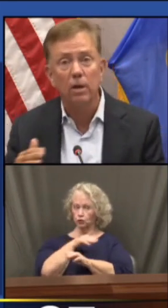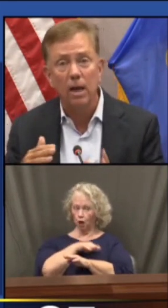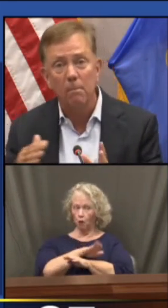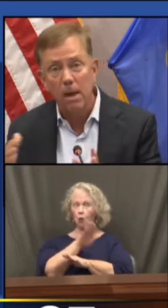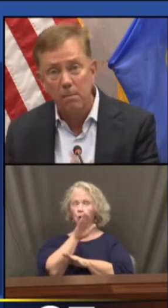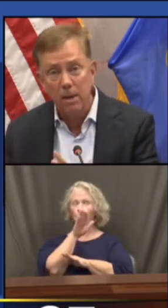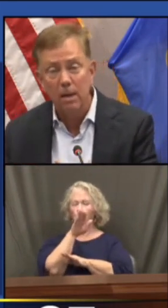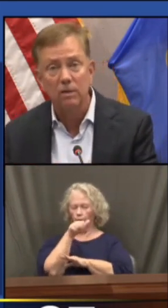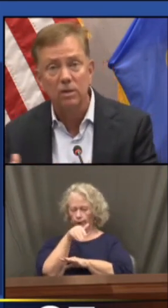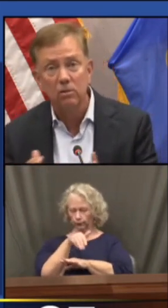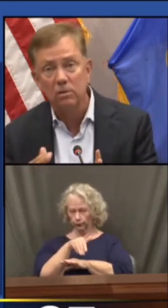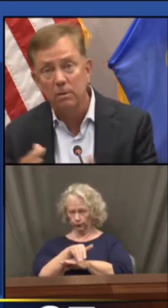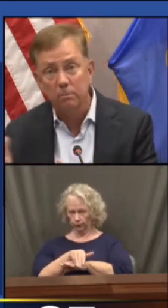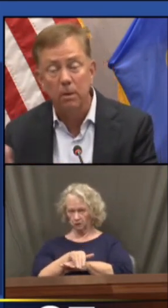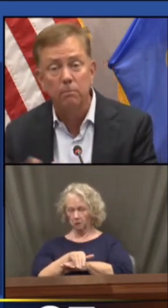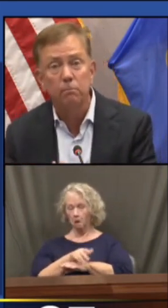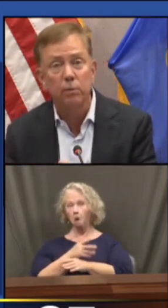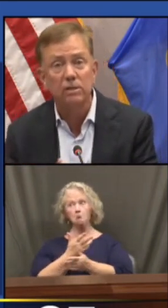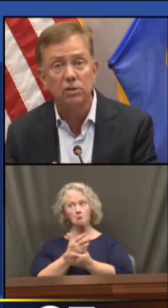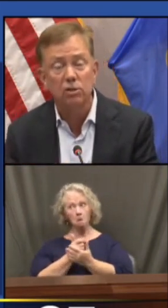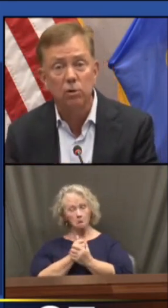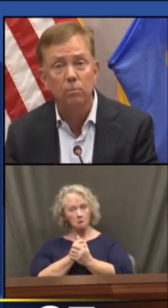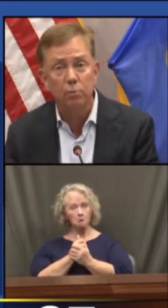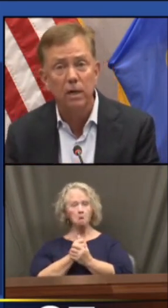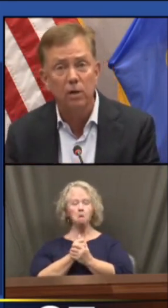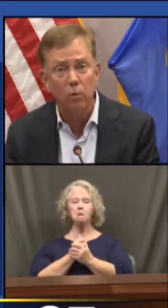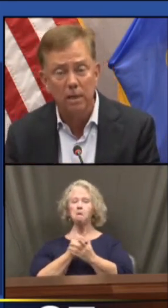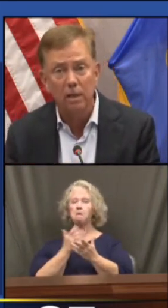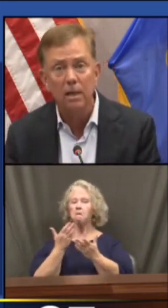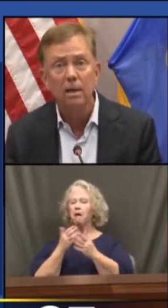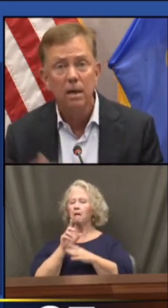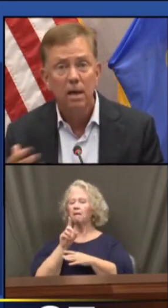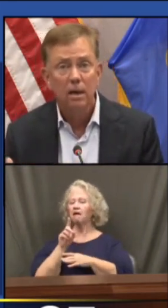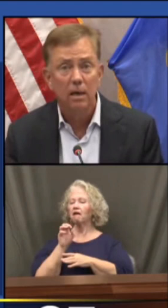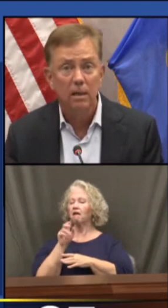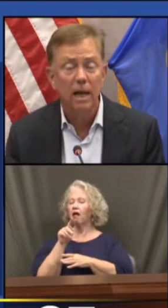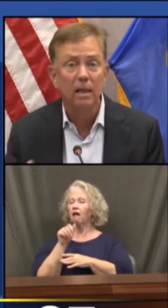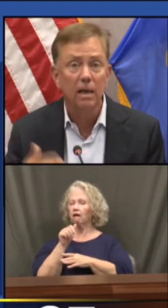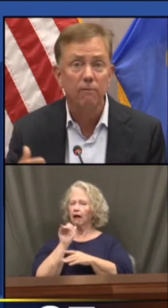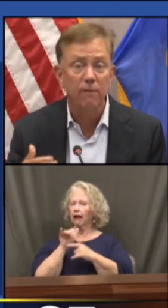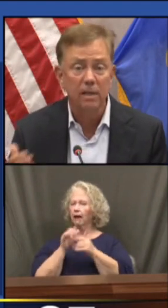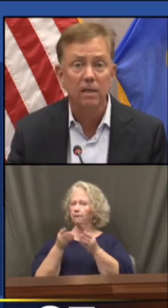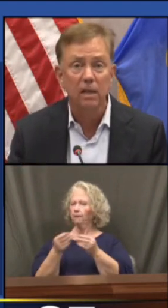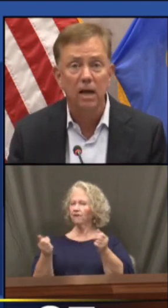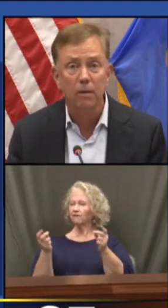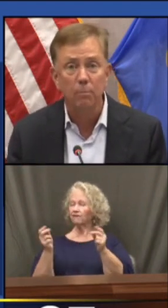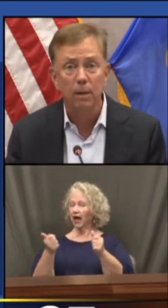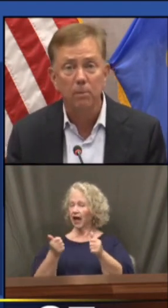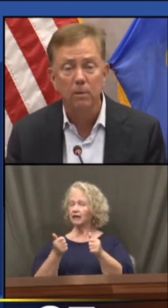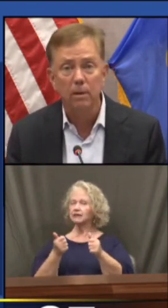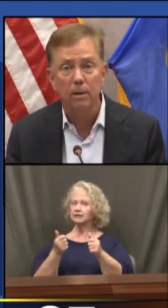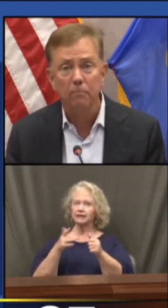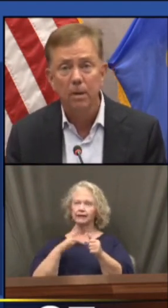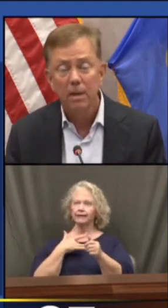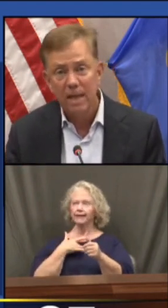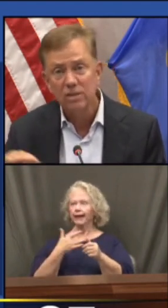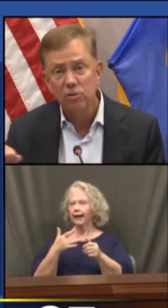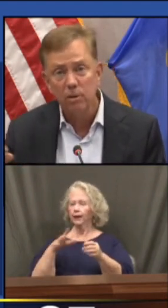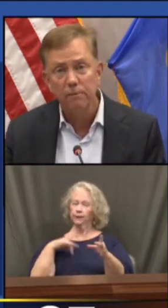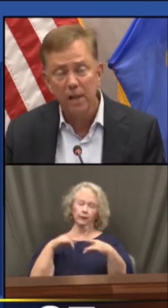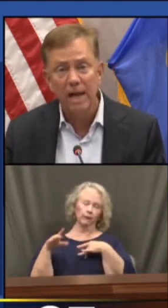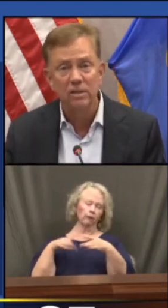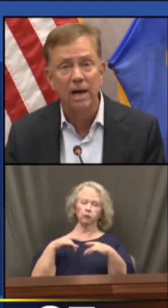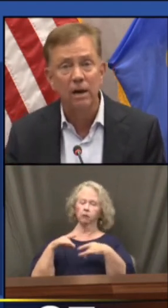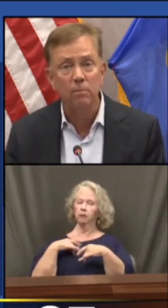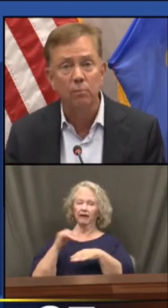thought, okay, maybe Delta breezes through pretty quickly, lightly infecting a lot of people. That